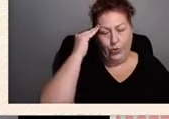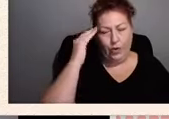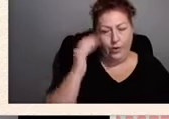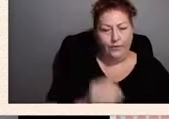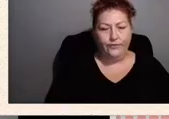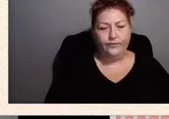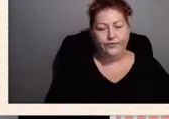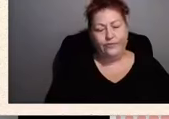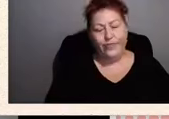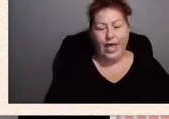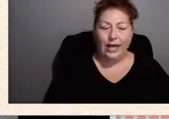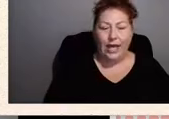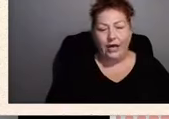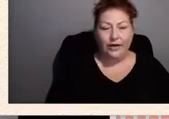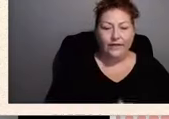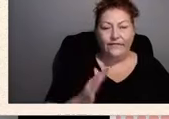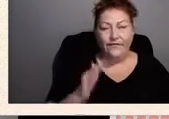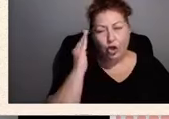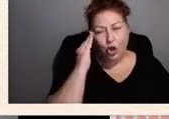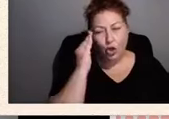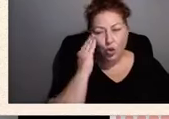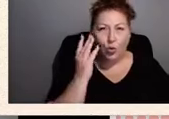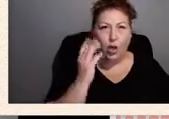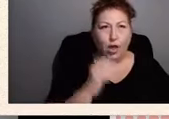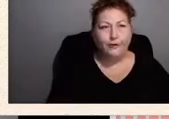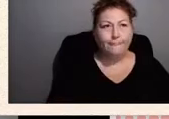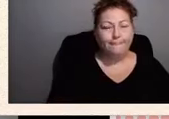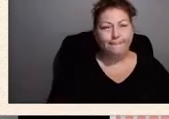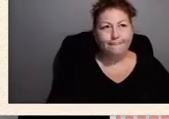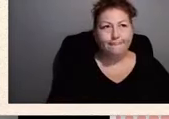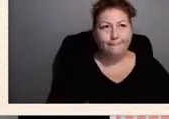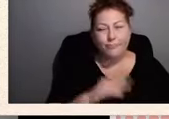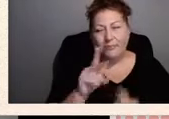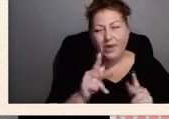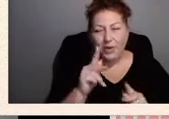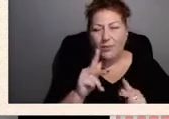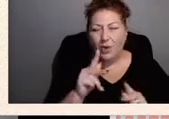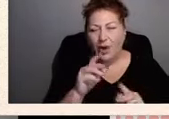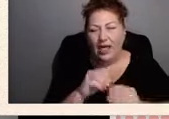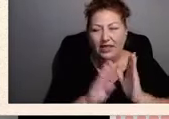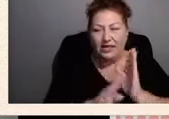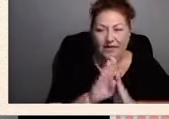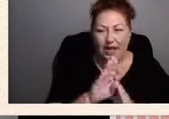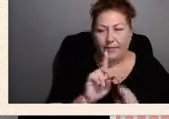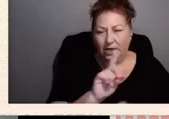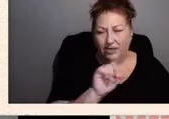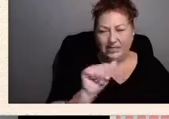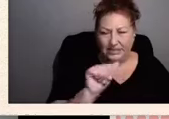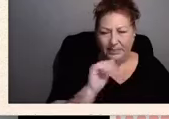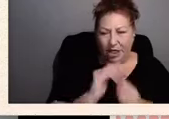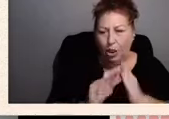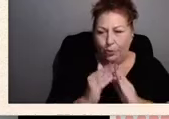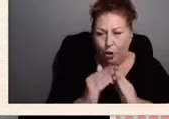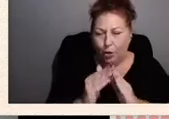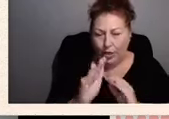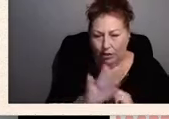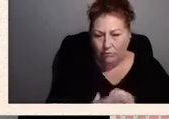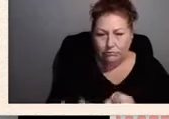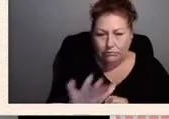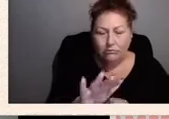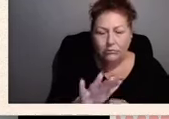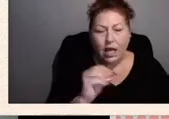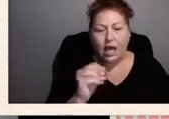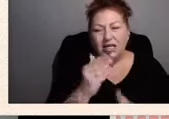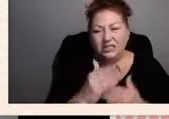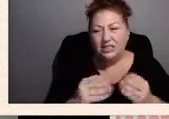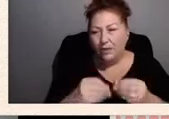of knew people in the developmental disabilities community and some providers because